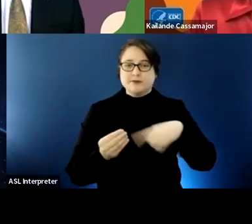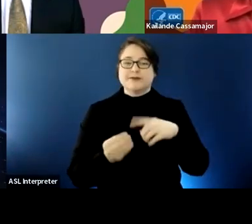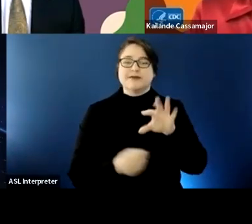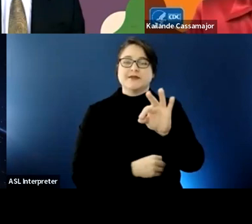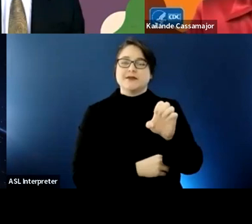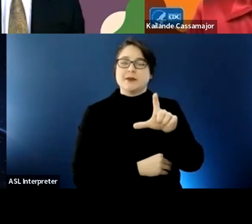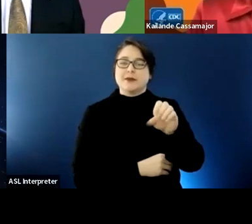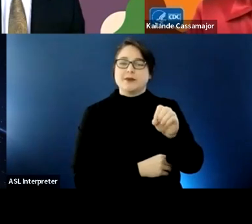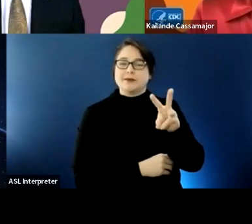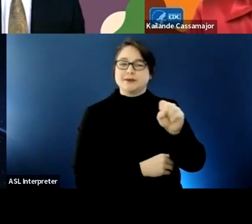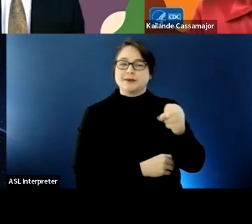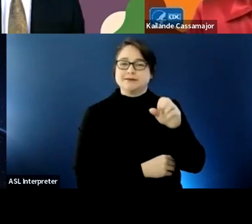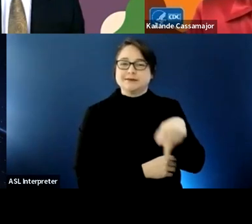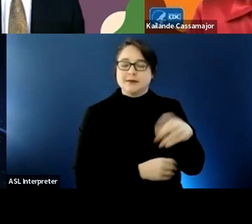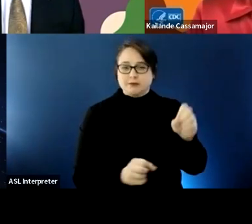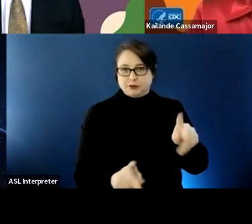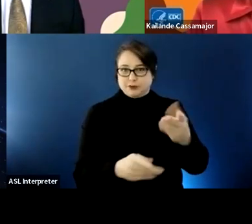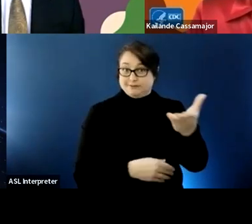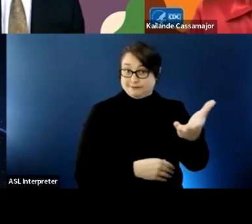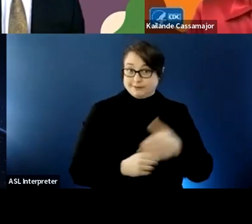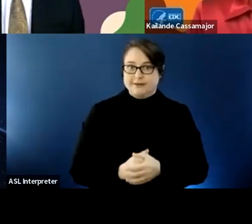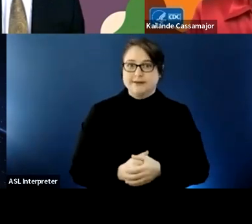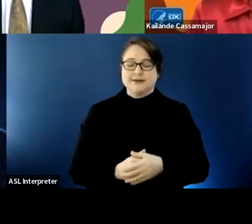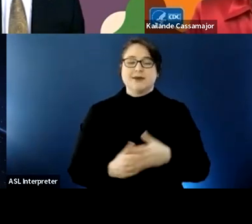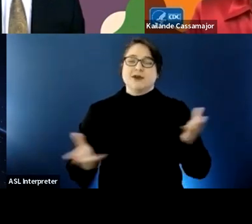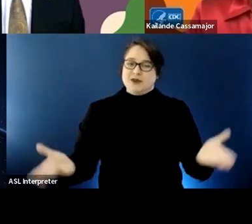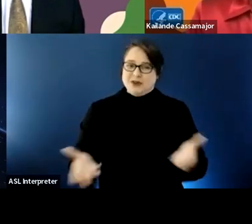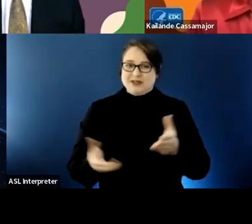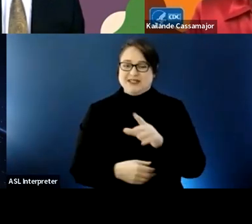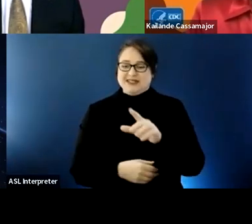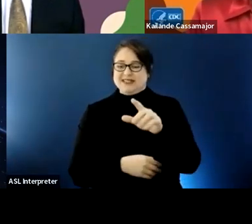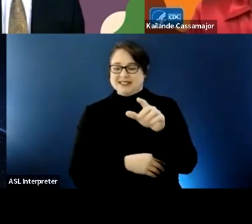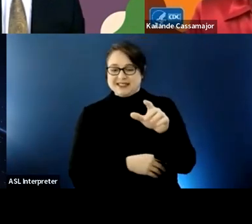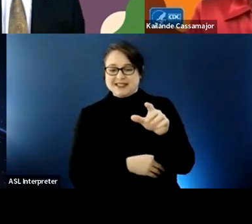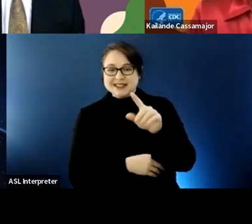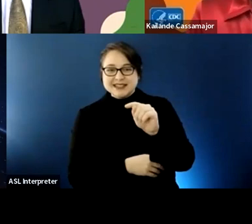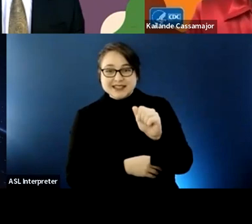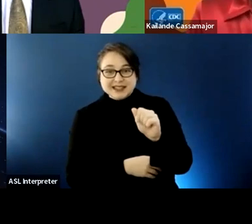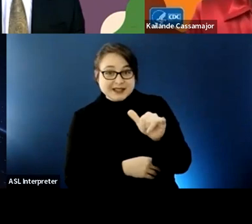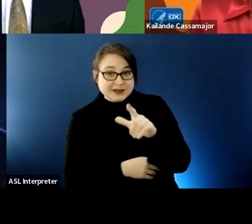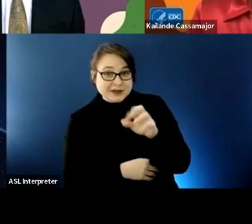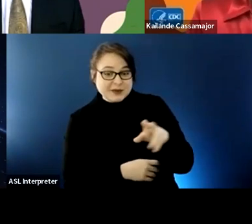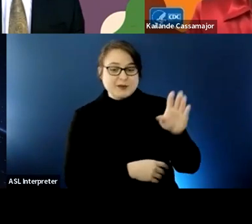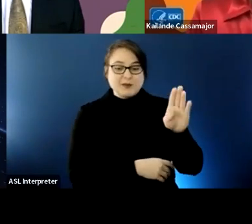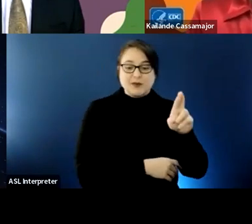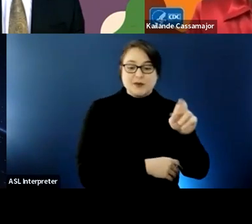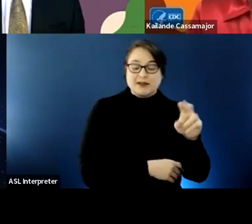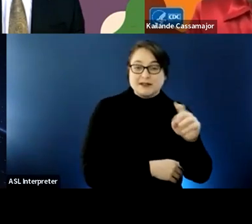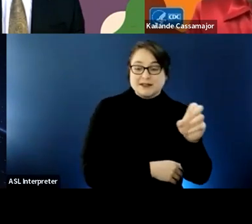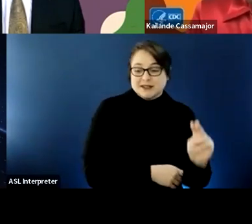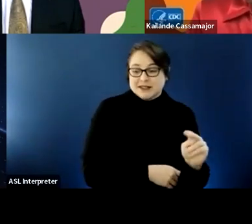opportunities there. I definitely would encourage Kaylin and Brandon to look at all of the feedback that you all are getting, and Dr. Carlisle for